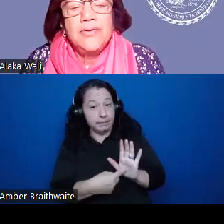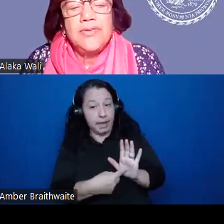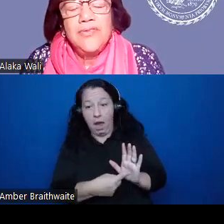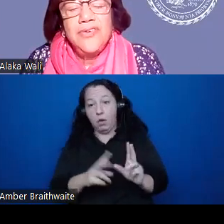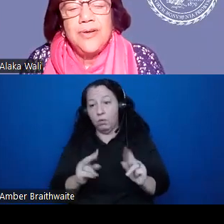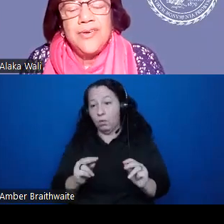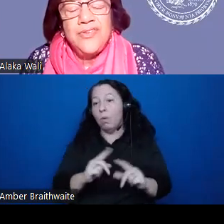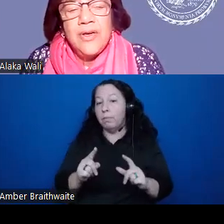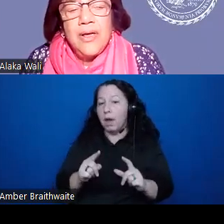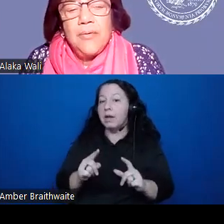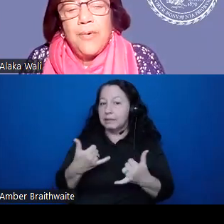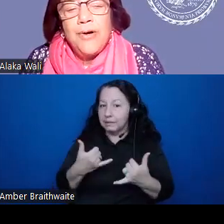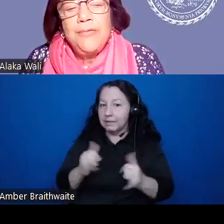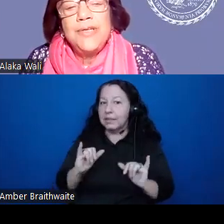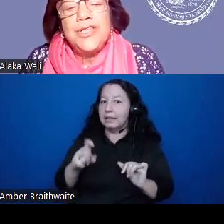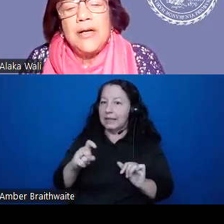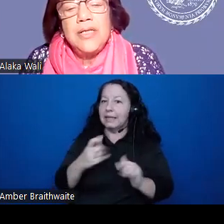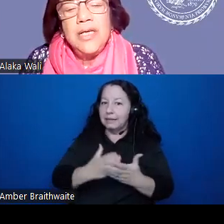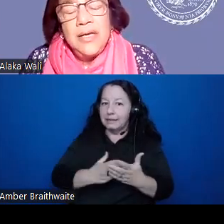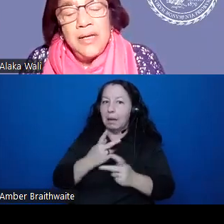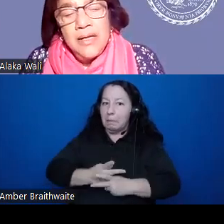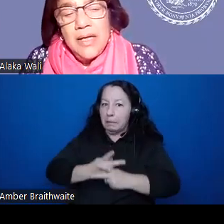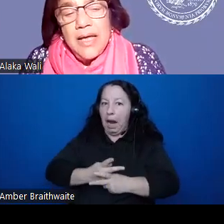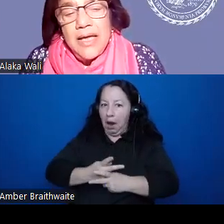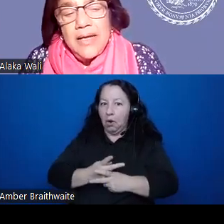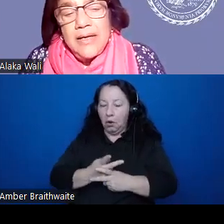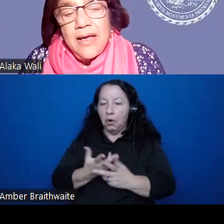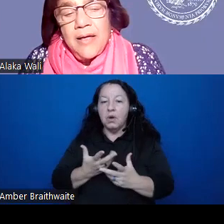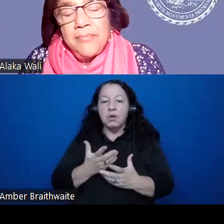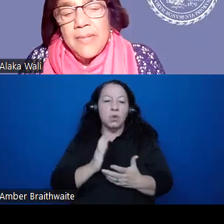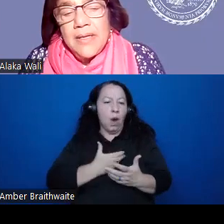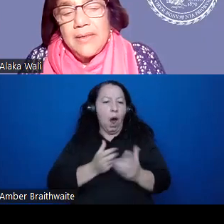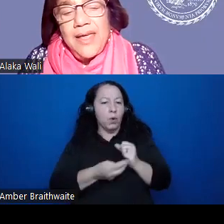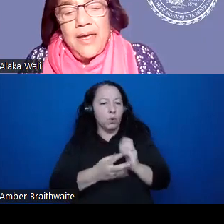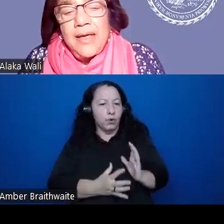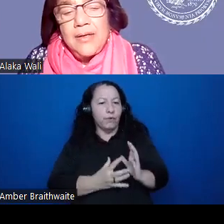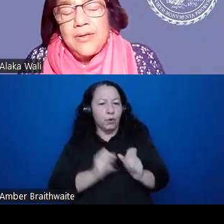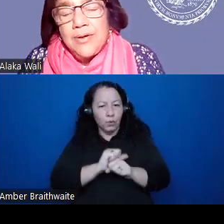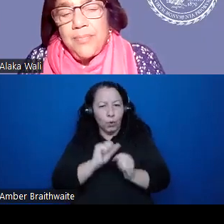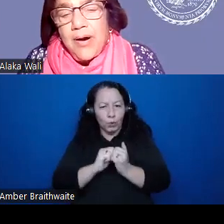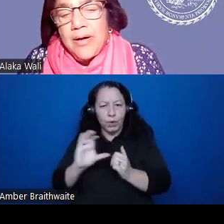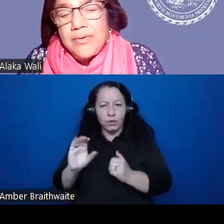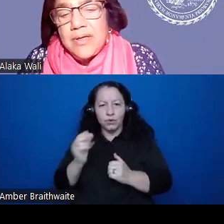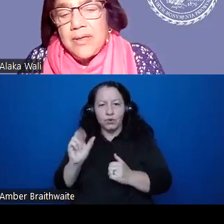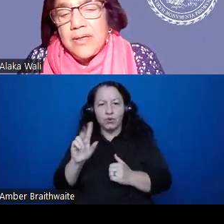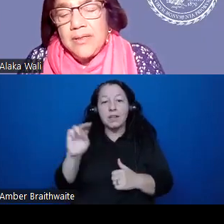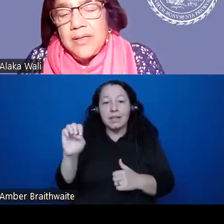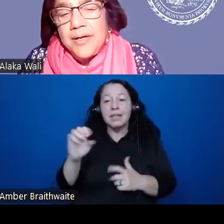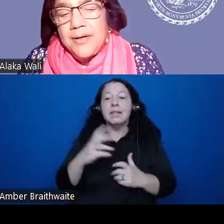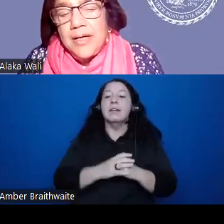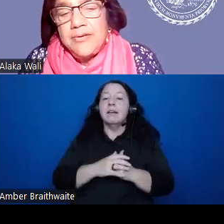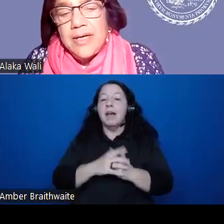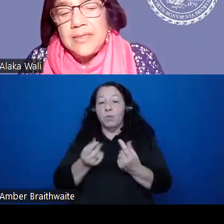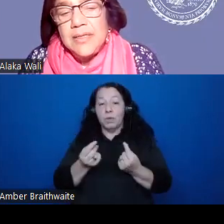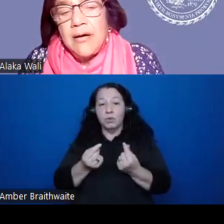our conservators worked with Charlene, and they took apart the